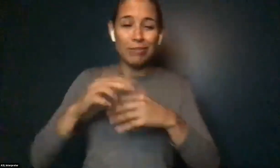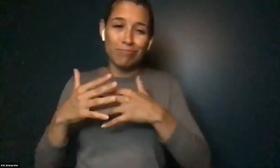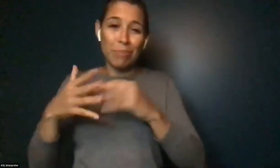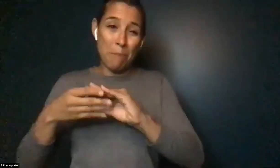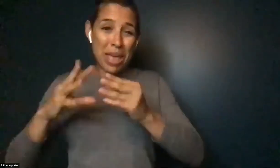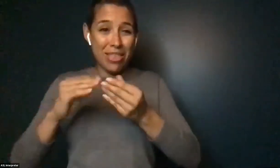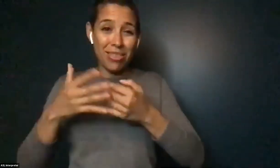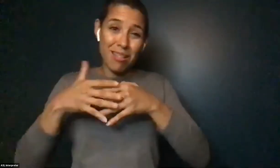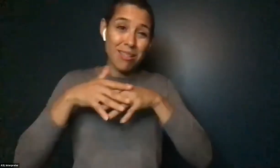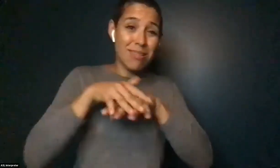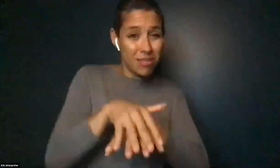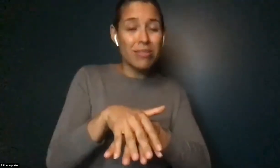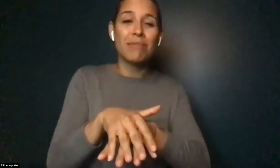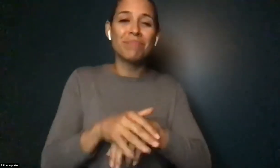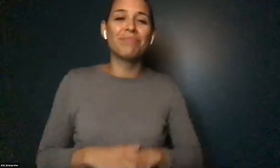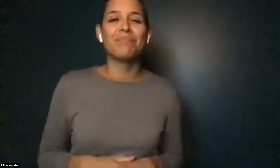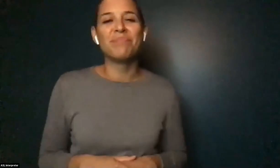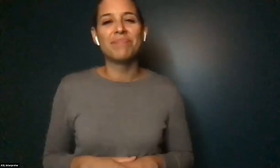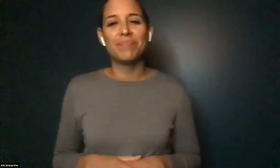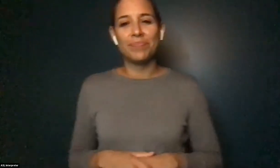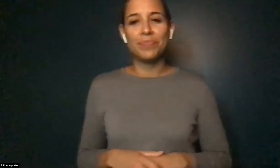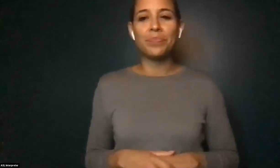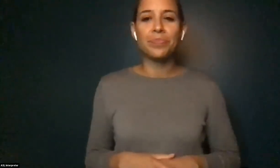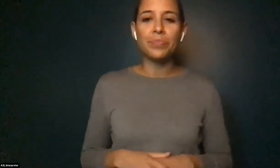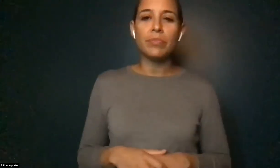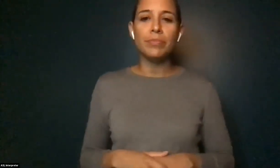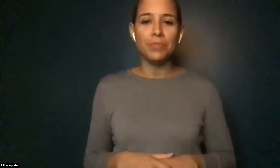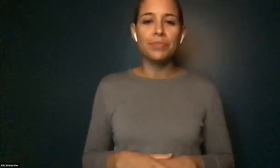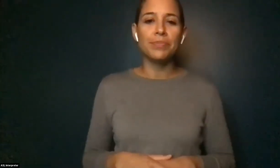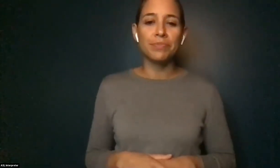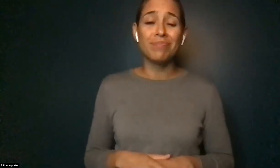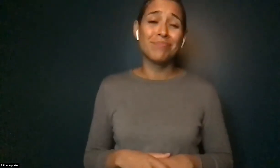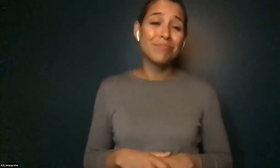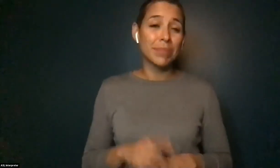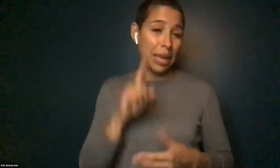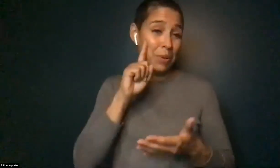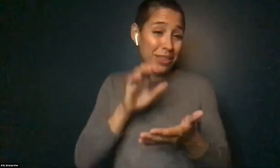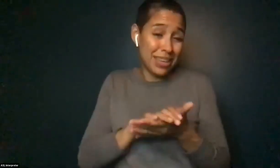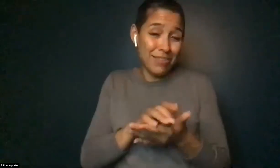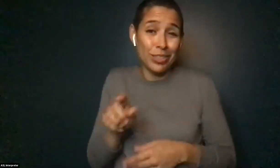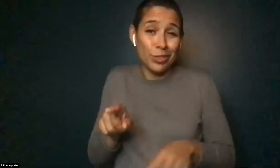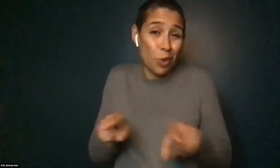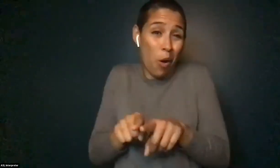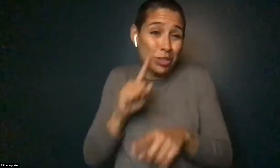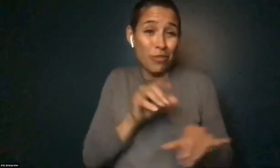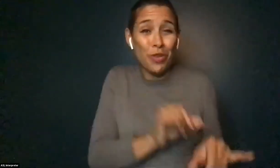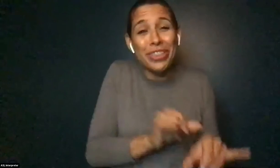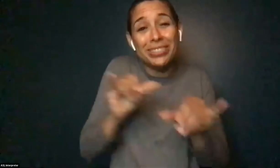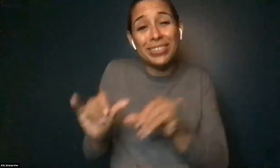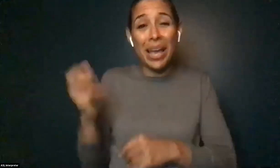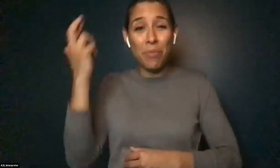asking science fiction asks. And I think also for the same reasons that people are feeling